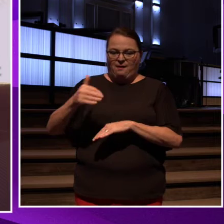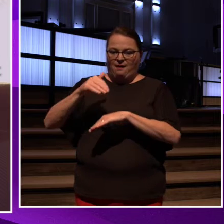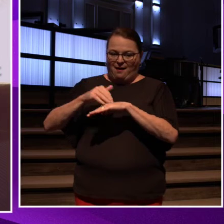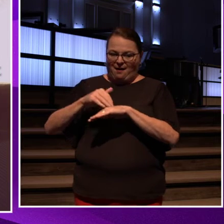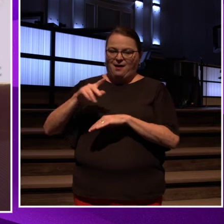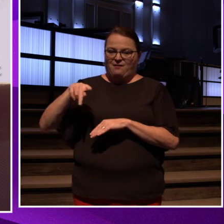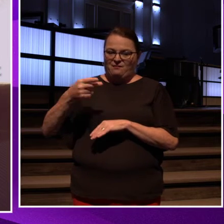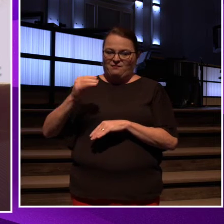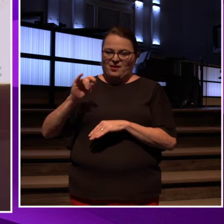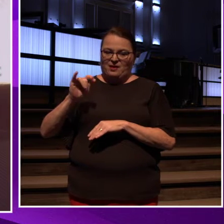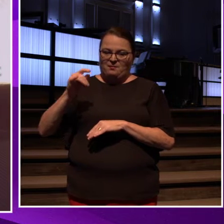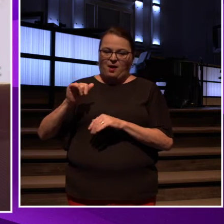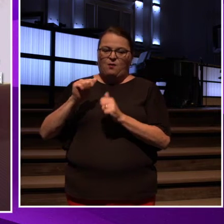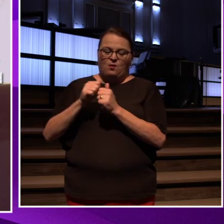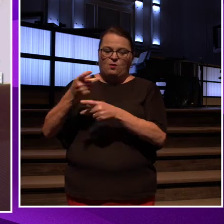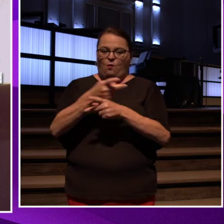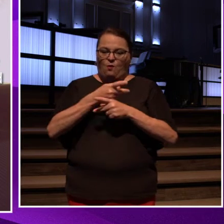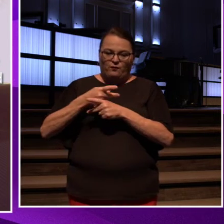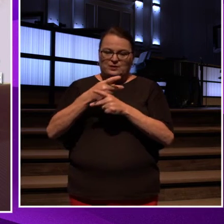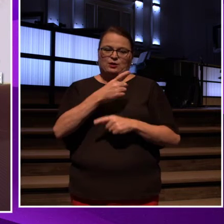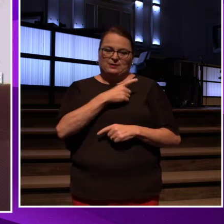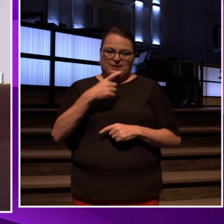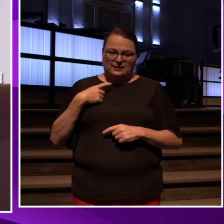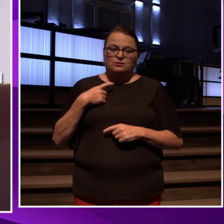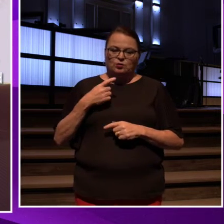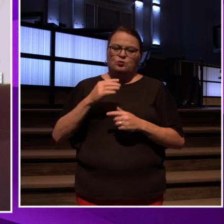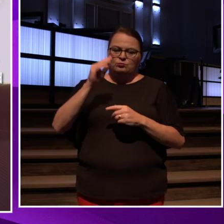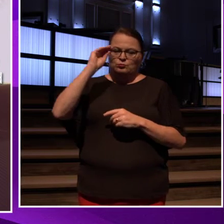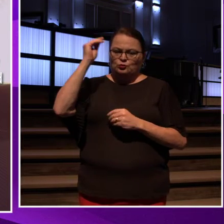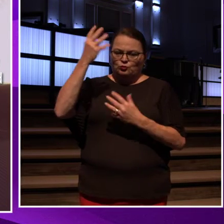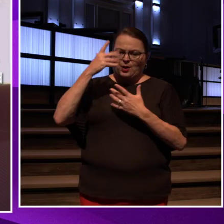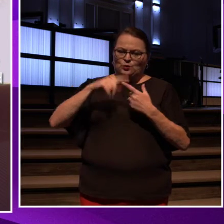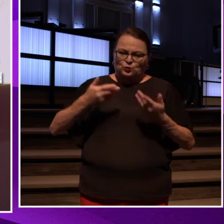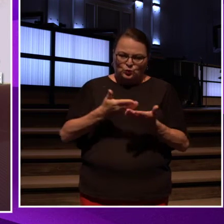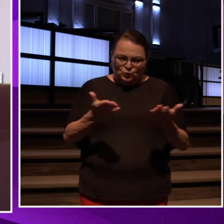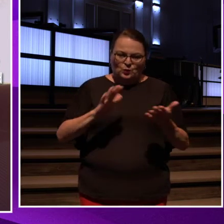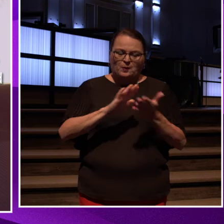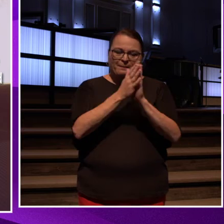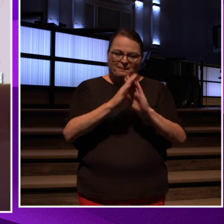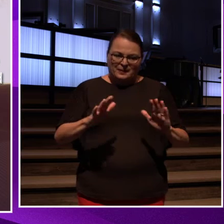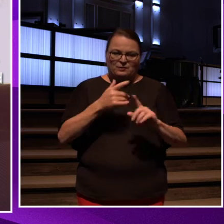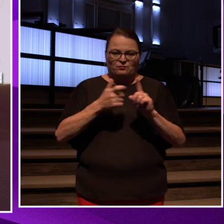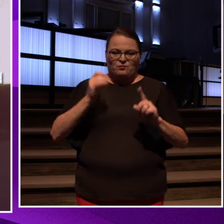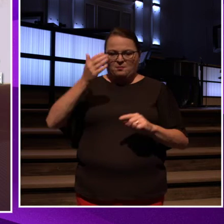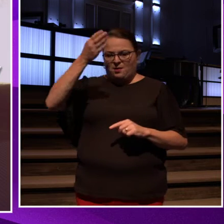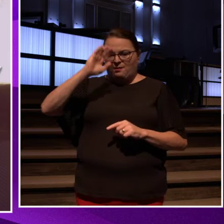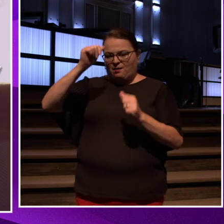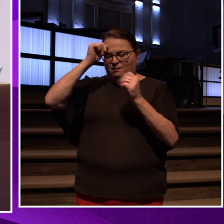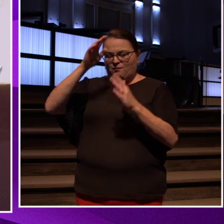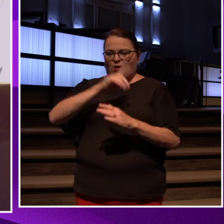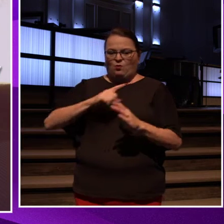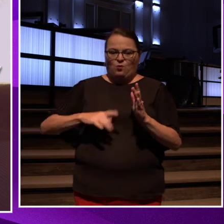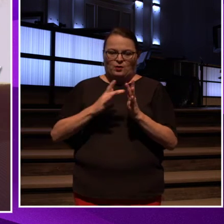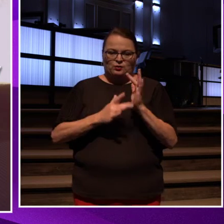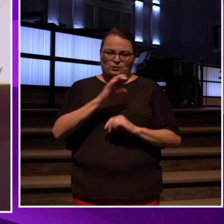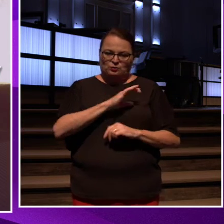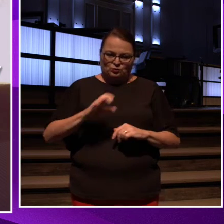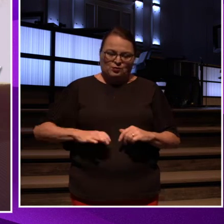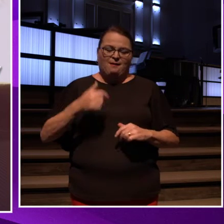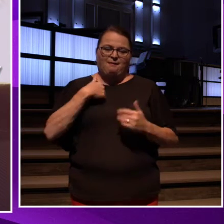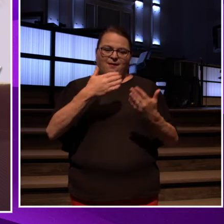with overseers and deacons, grace to you and peace from God our Father and our Lord Jesus Christ. I thank my God in all